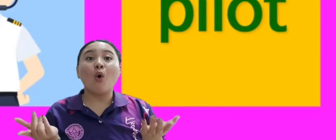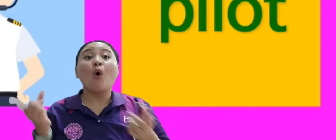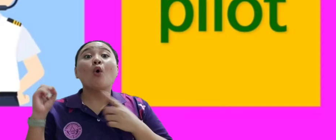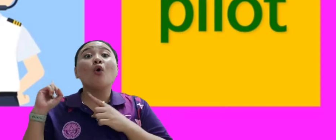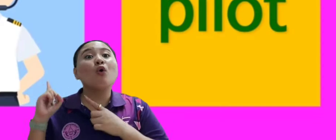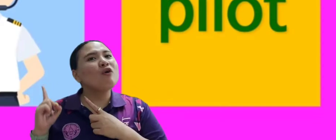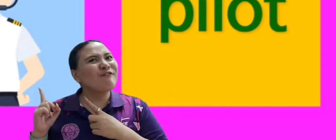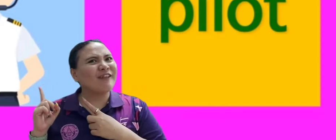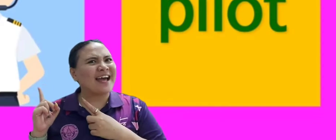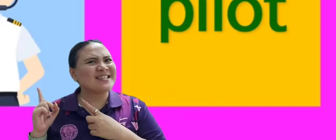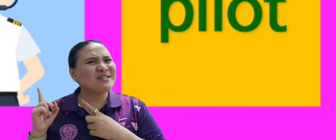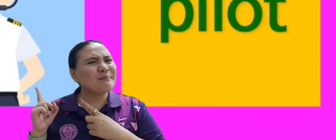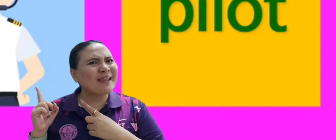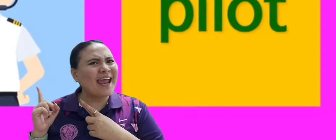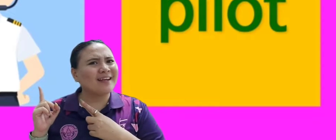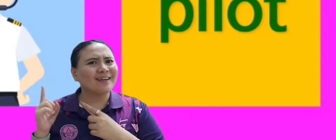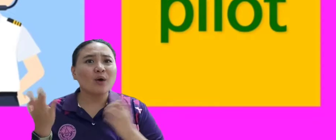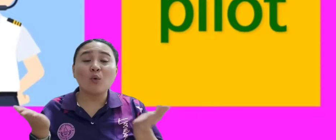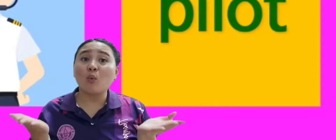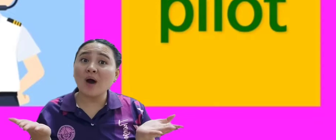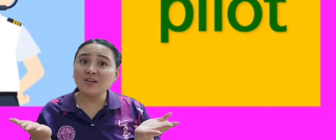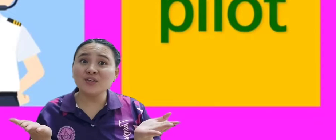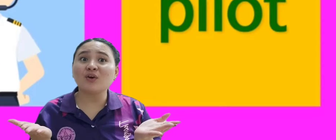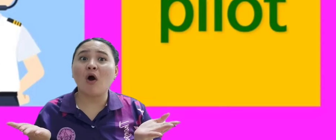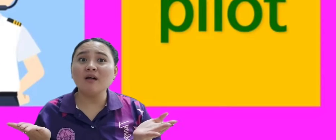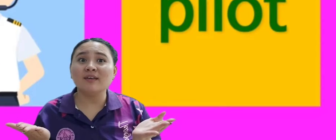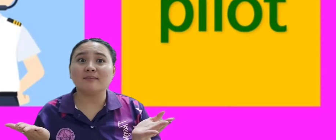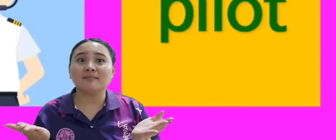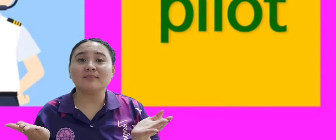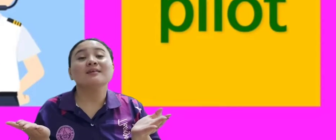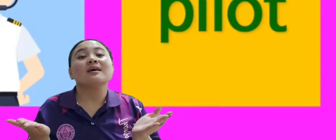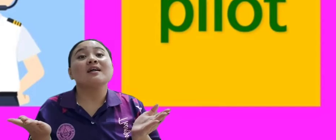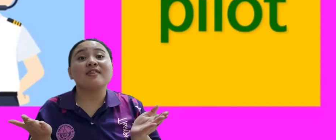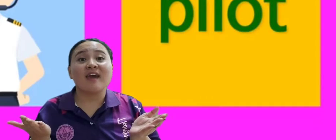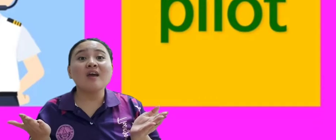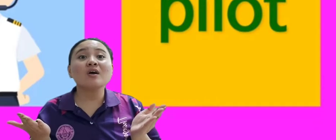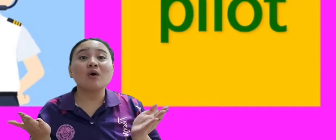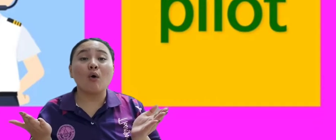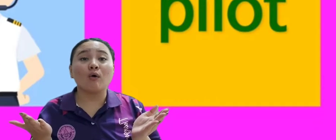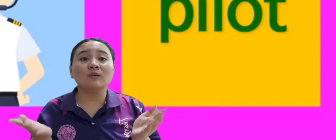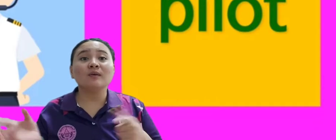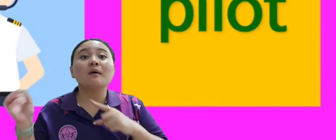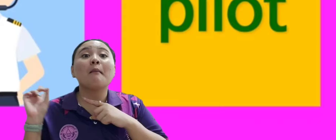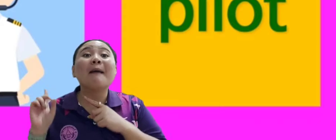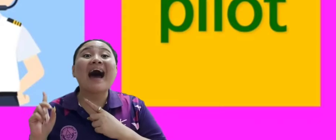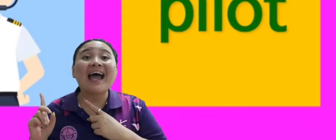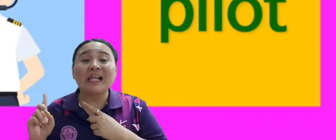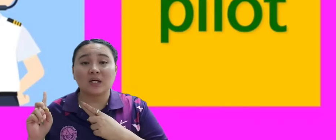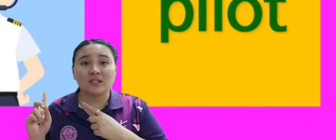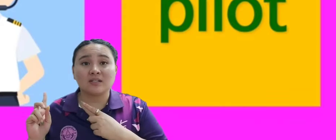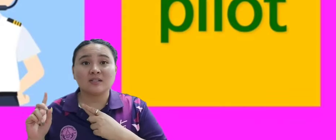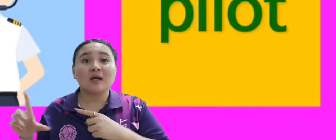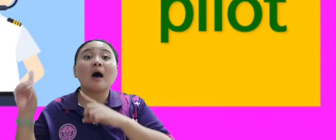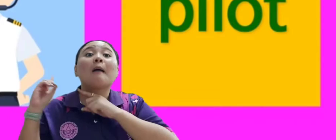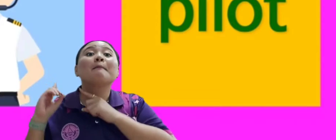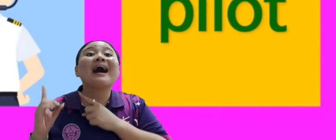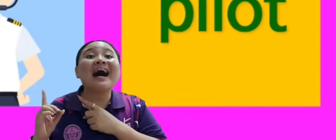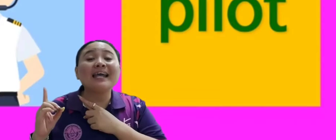Now, who flies the plane? What do you call them? They are called